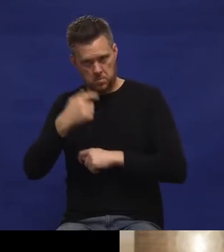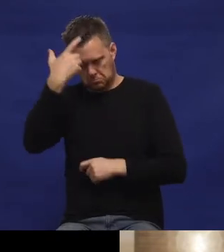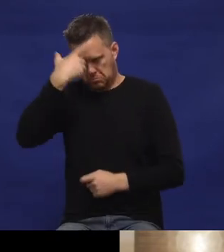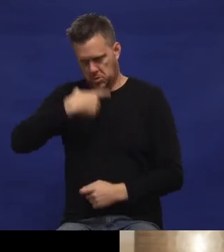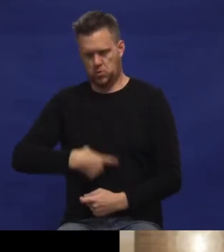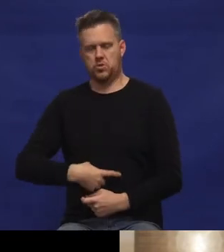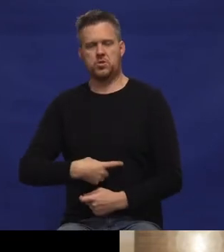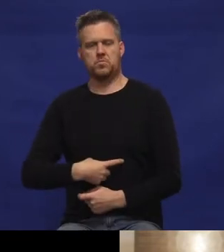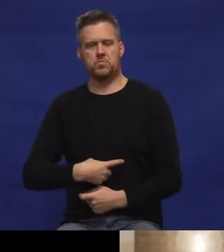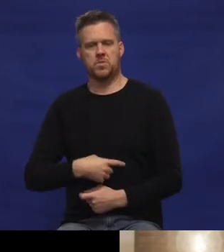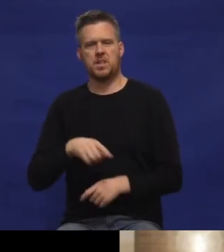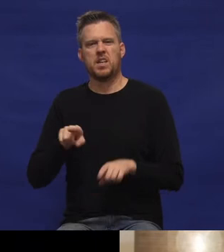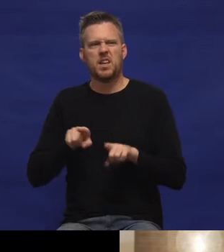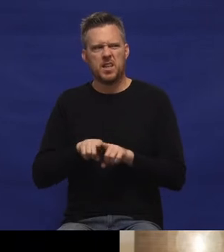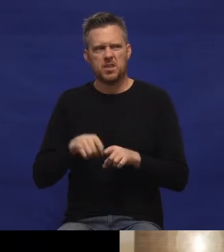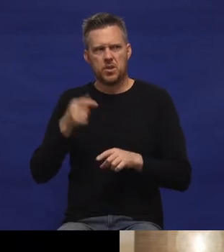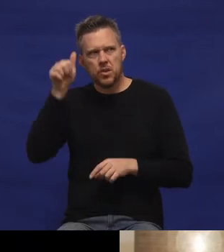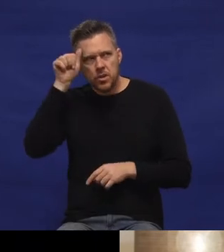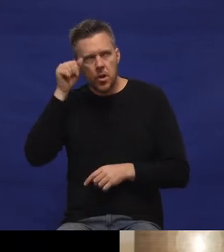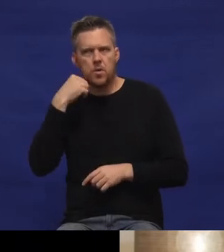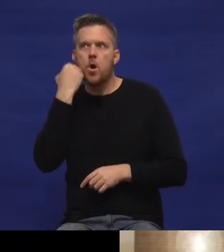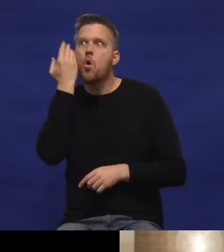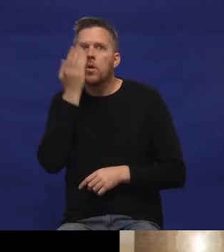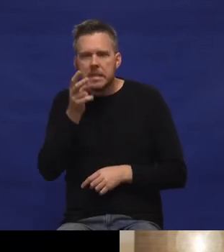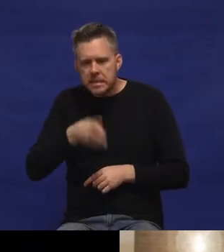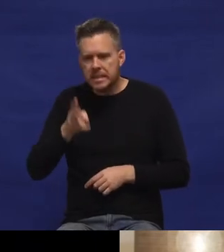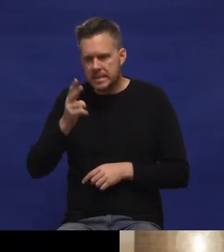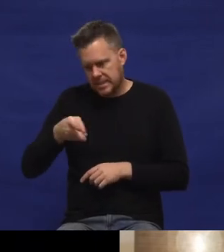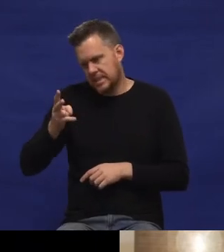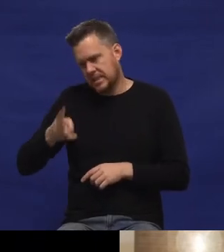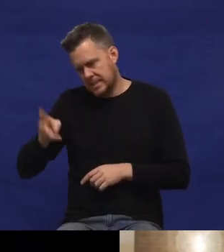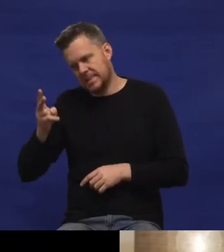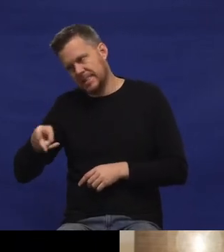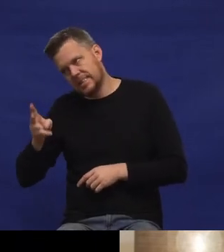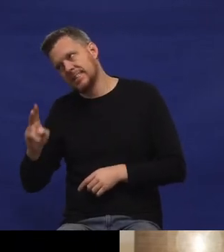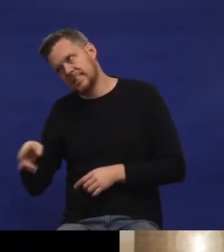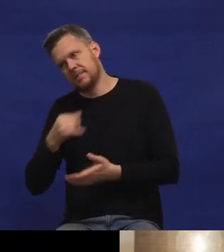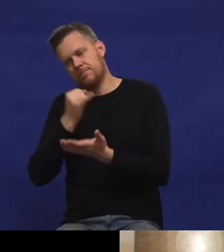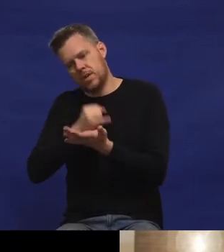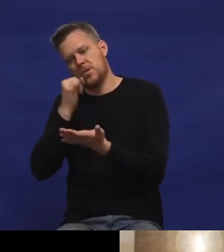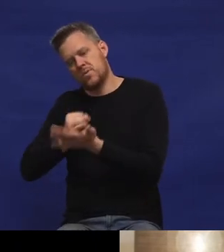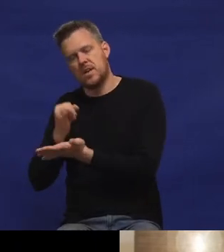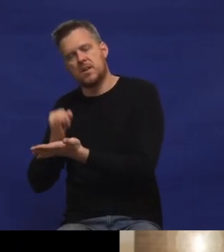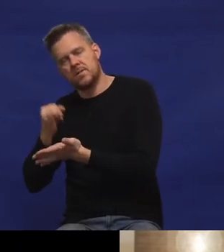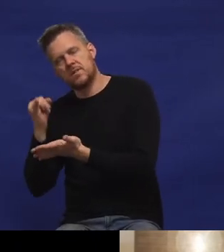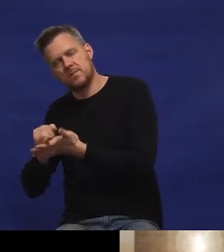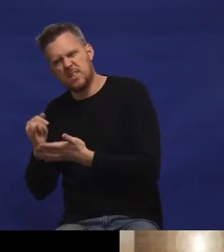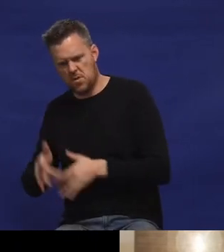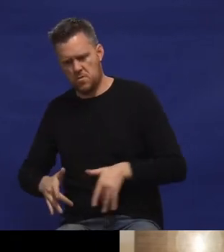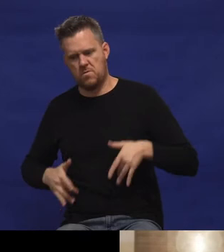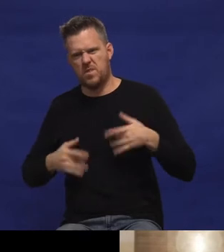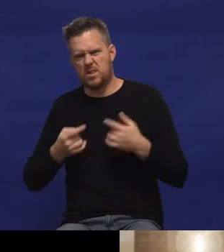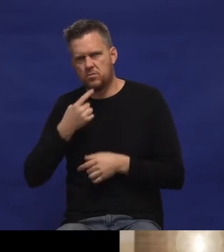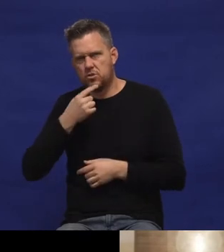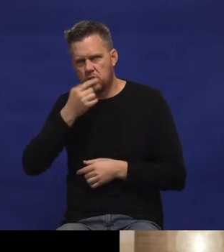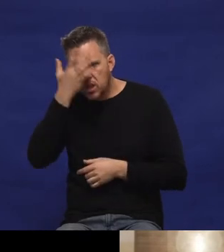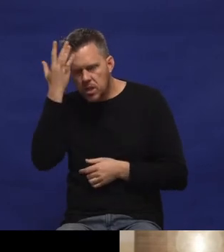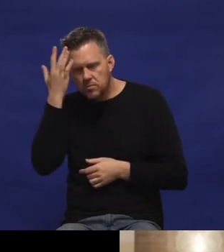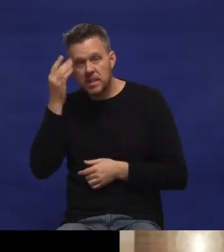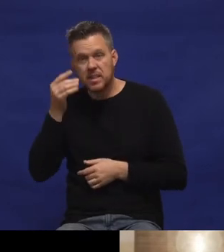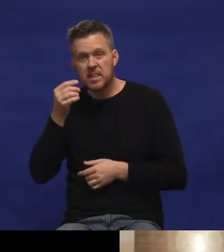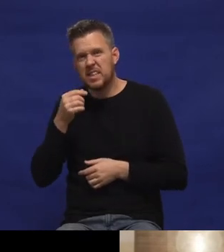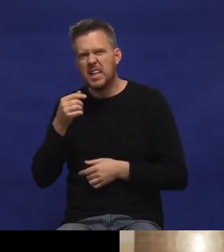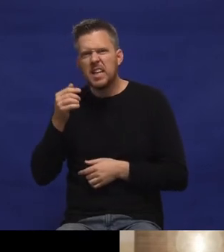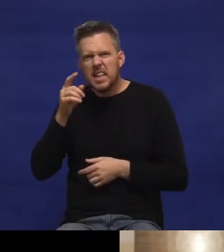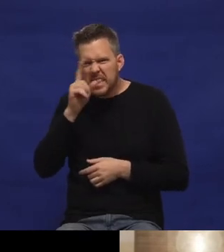thing that you know that you shouldn't do. And neurologically speaking, if we don't actually deal with our shame, well, it leads to